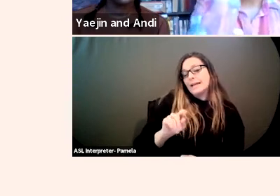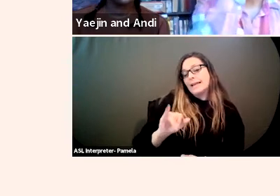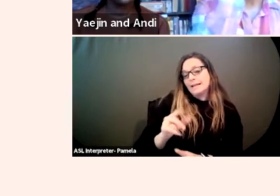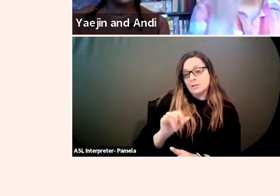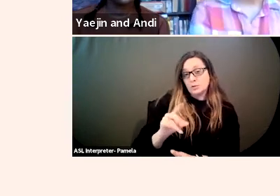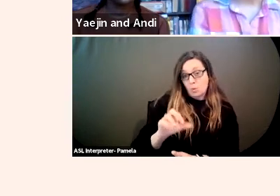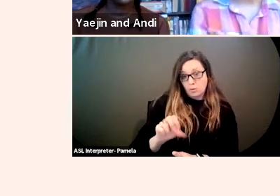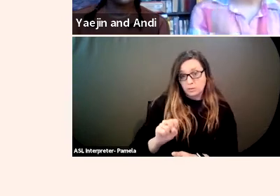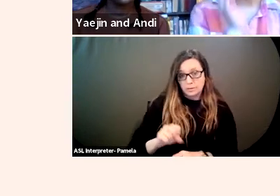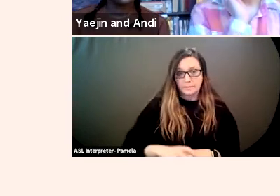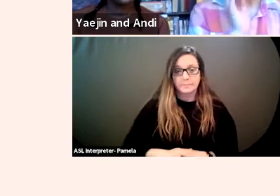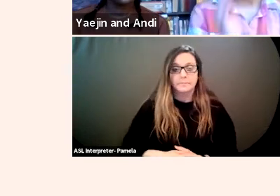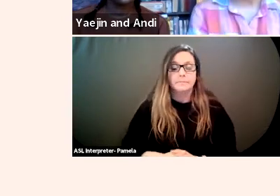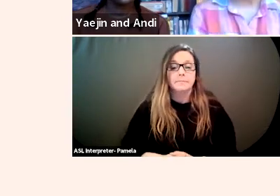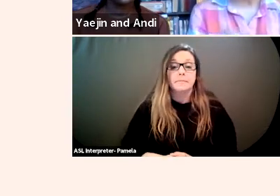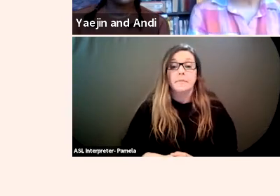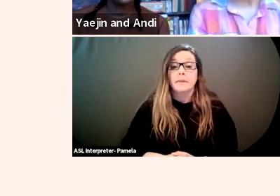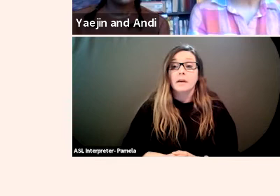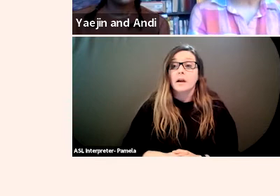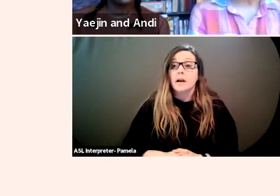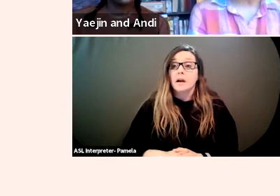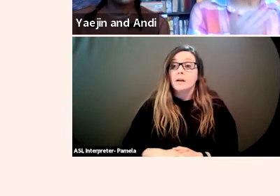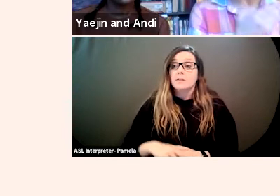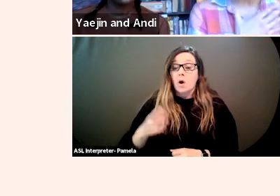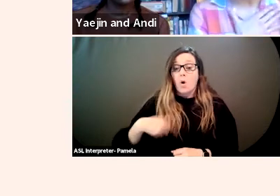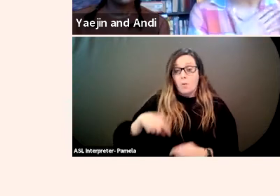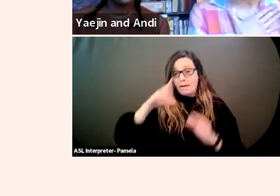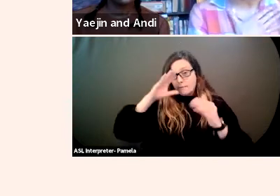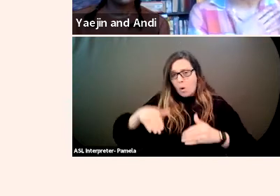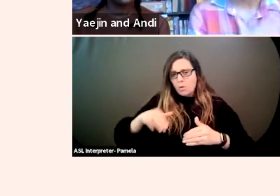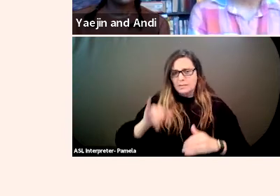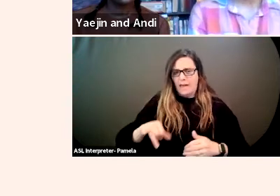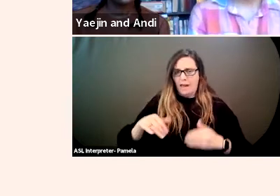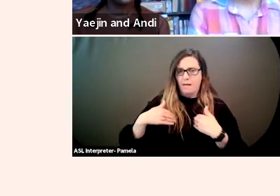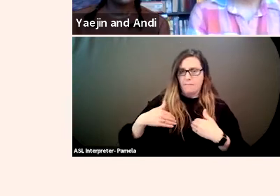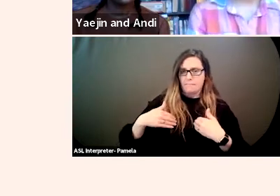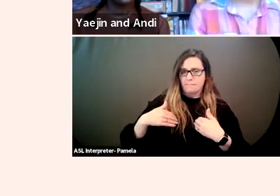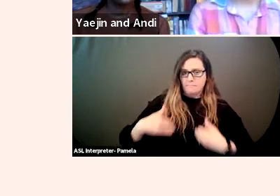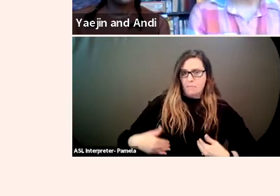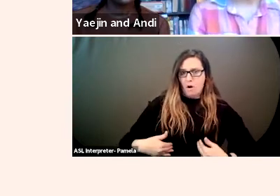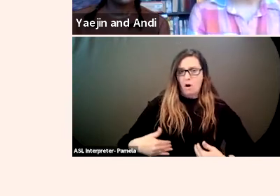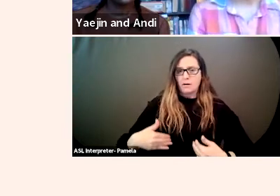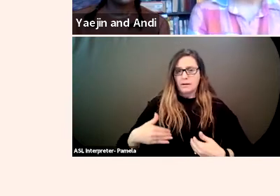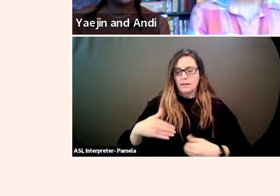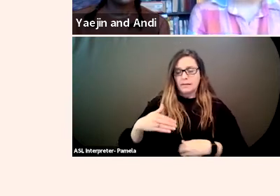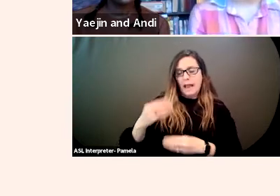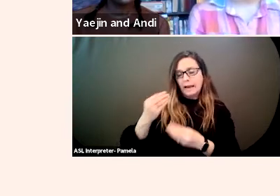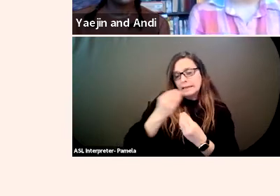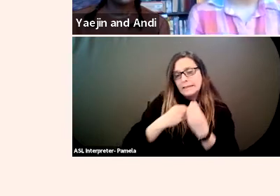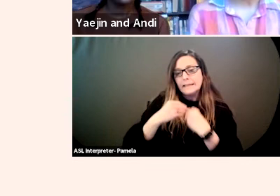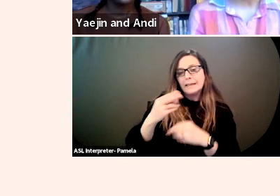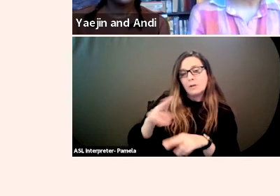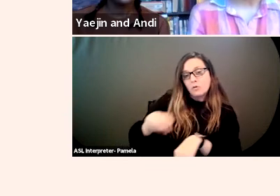this subject overly focuses on how problematic body and eating norms are within this population. This emphasis, unfortunately, is linked